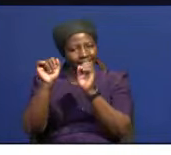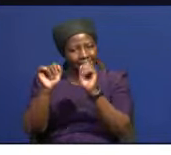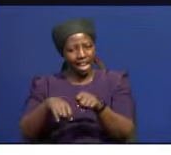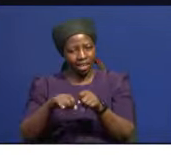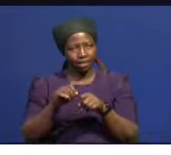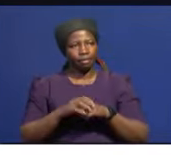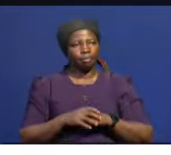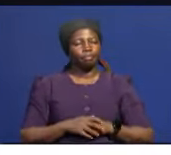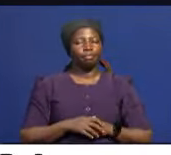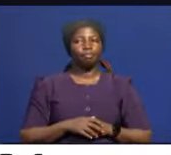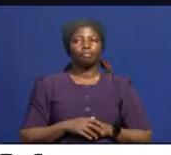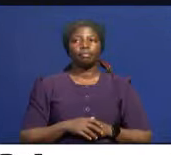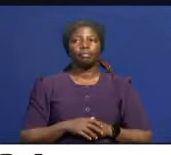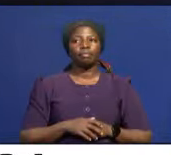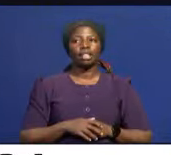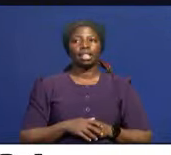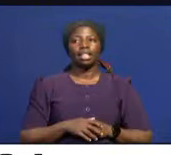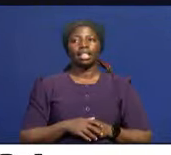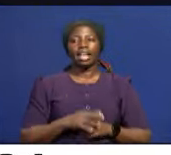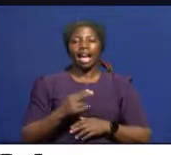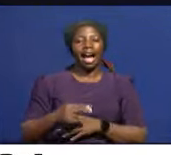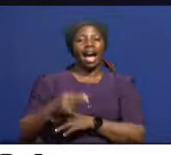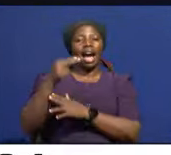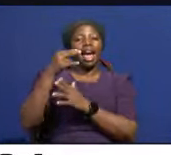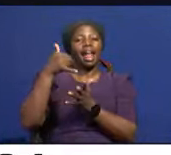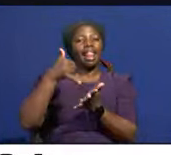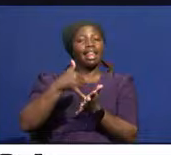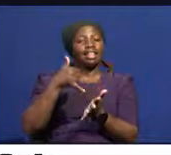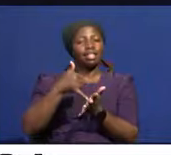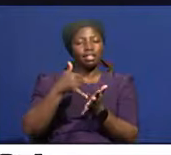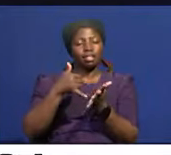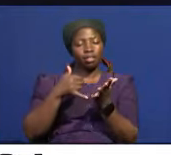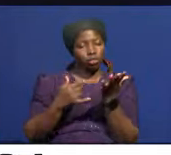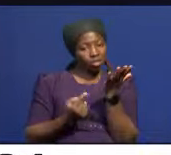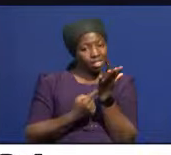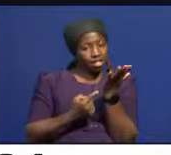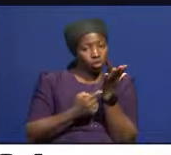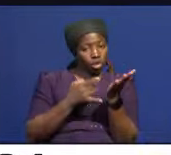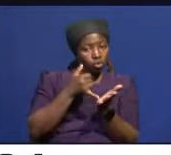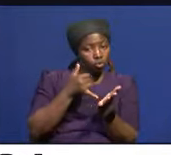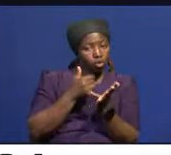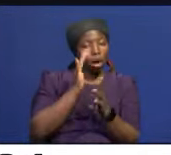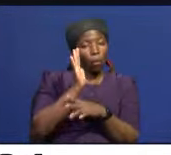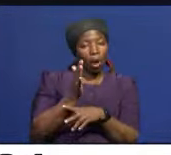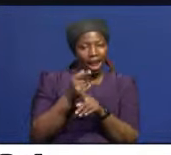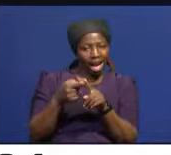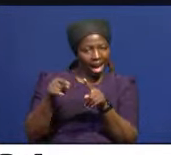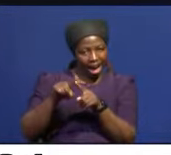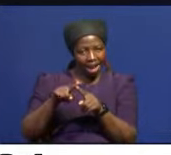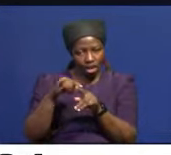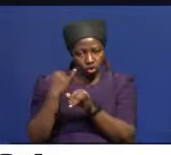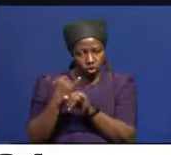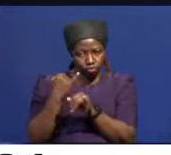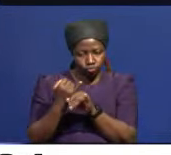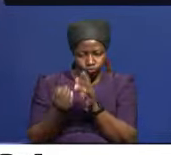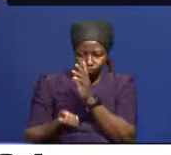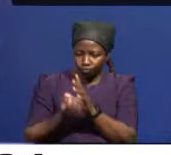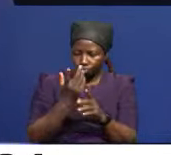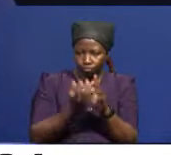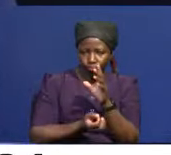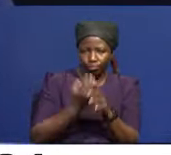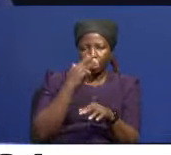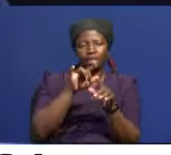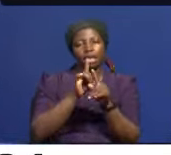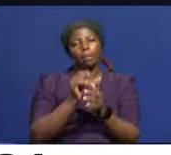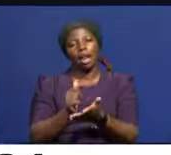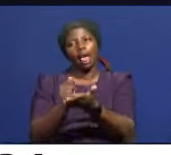turn, higher digital inclusion will intensify job creation and will help us